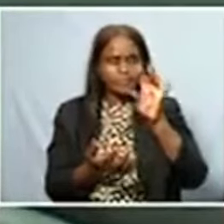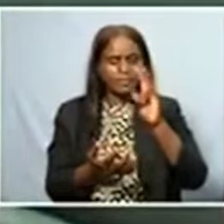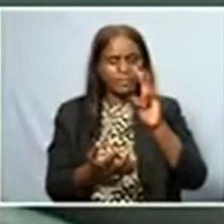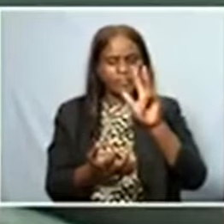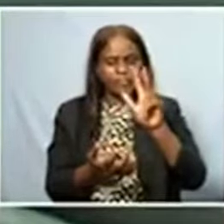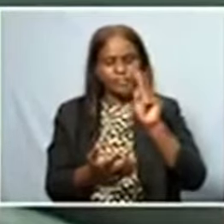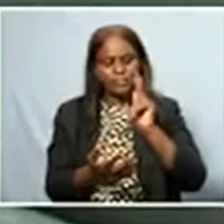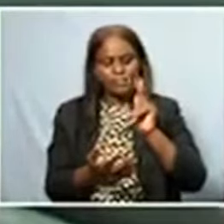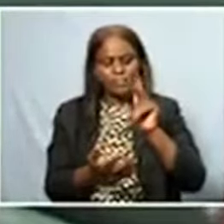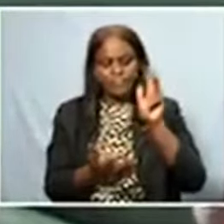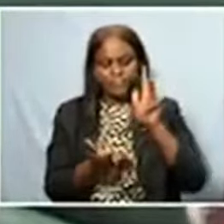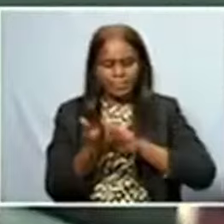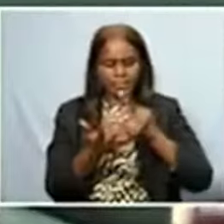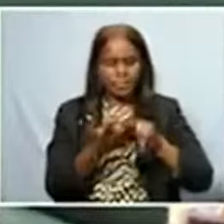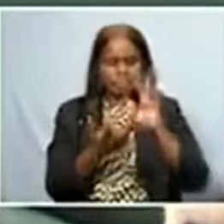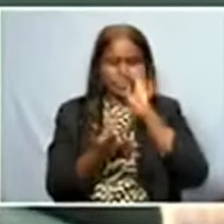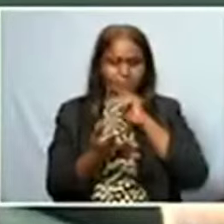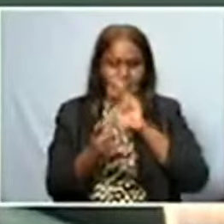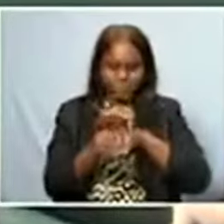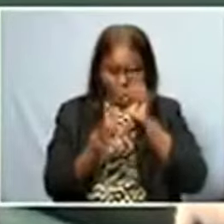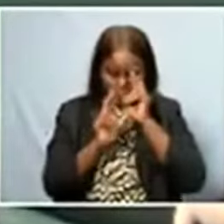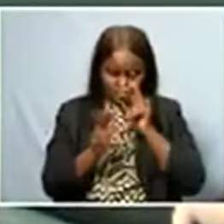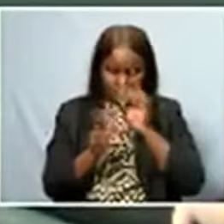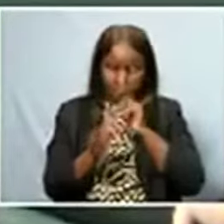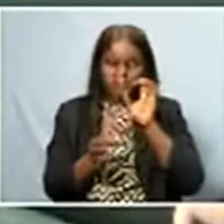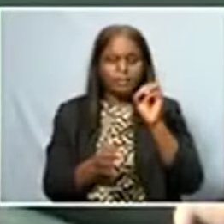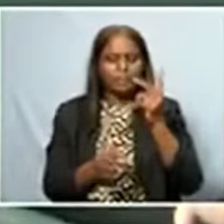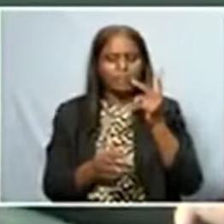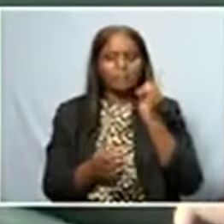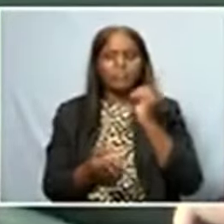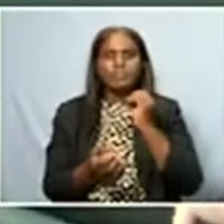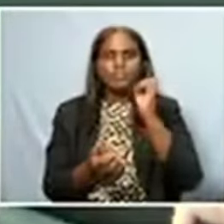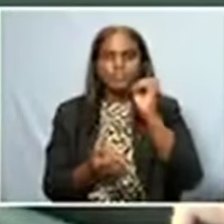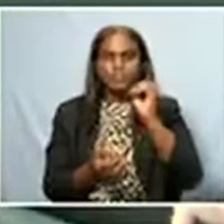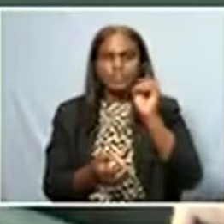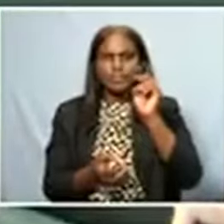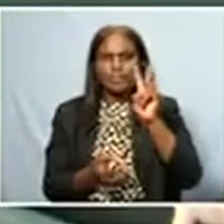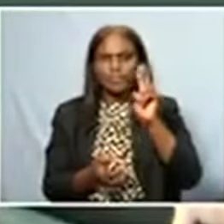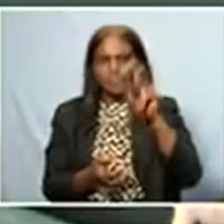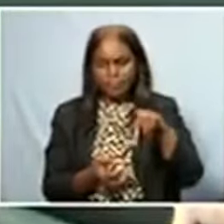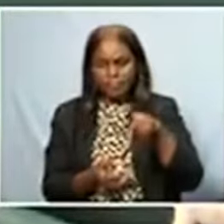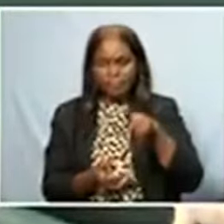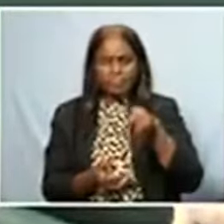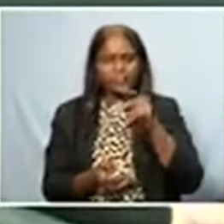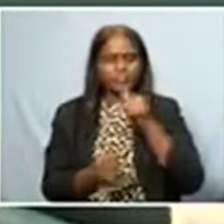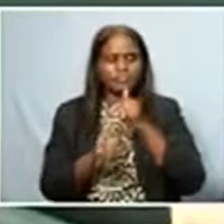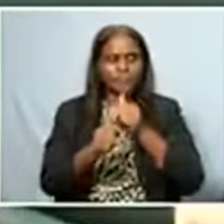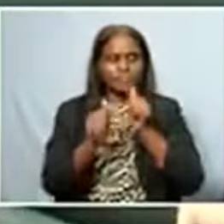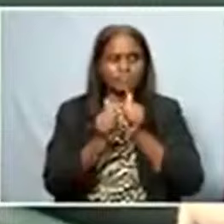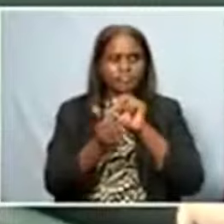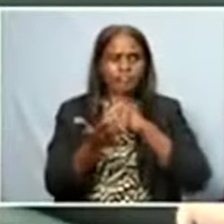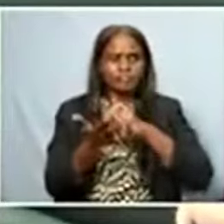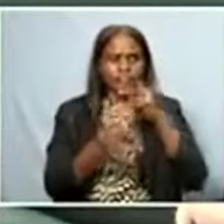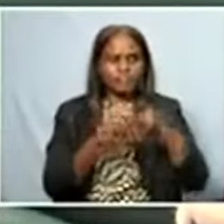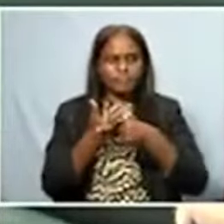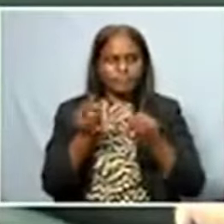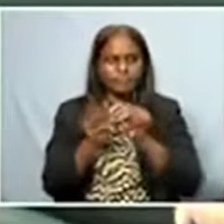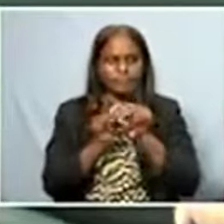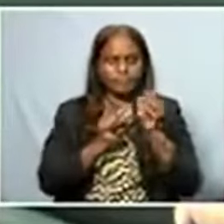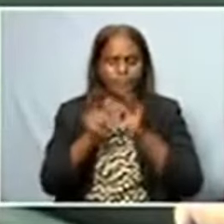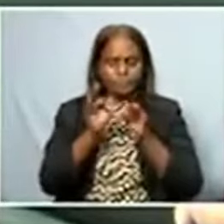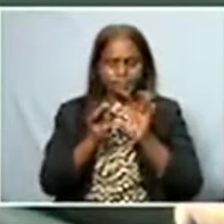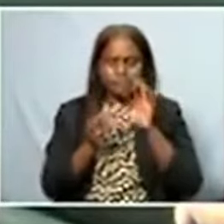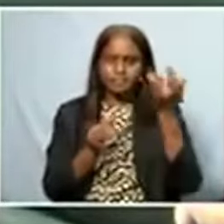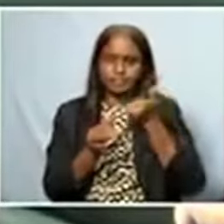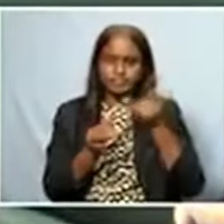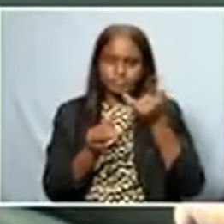153,298,473 kwacha be approved in respect of Head 02, Office of the Vice President, in line with the programs as outlined in the